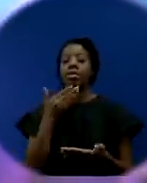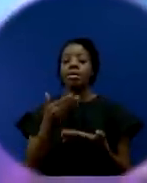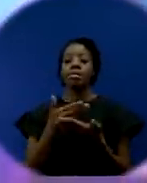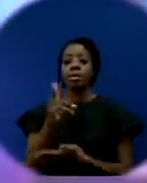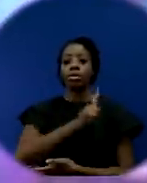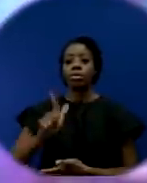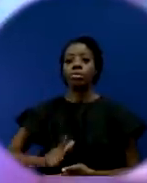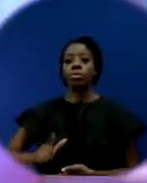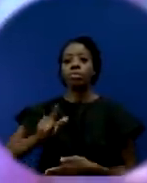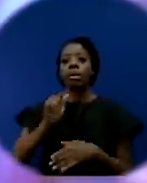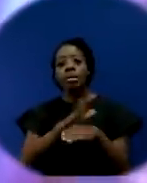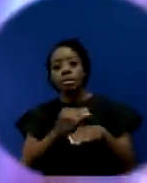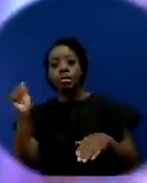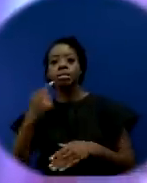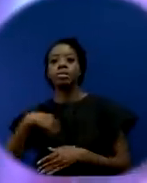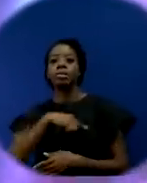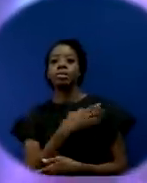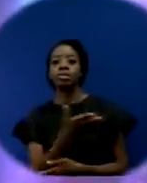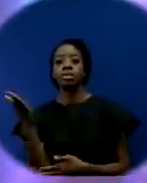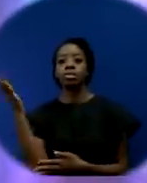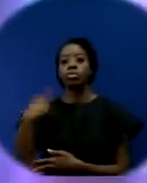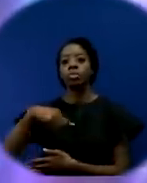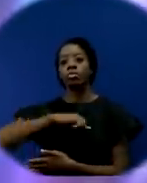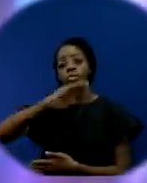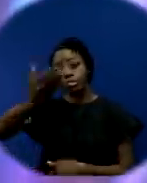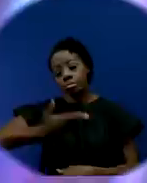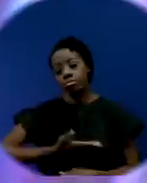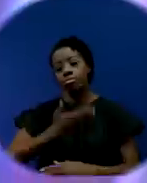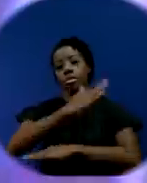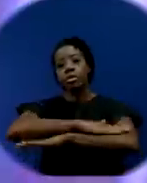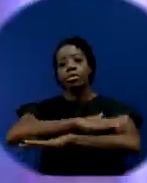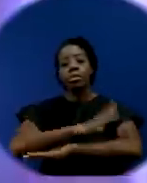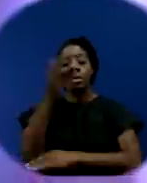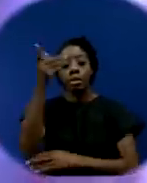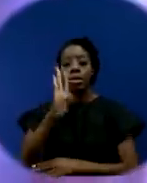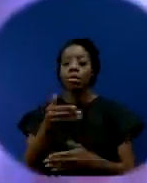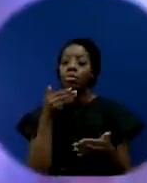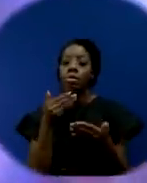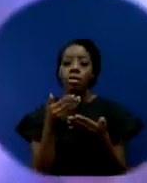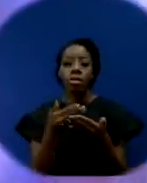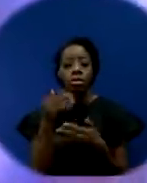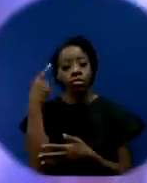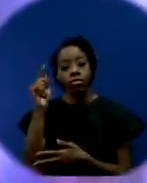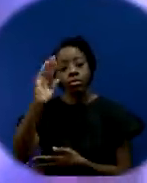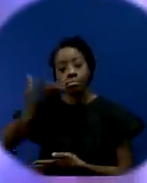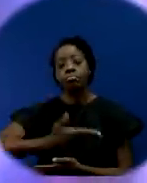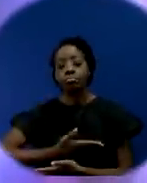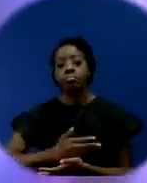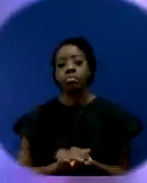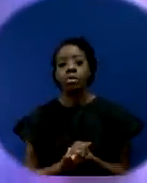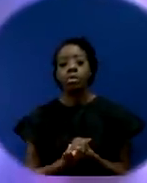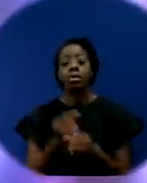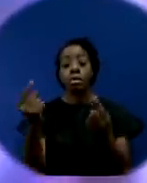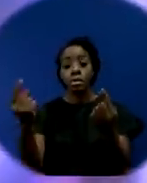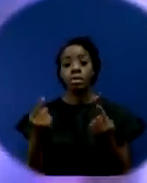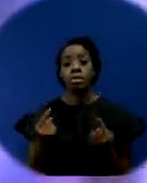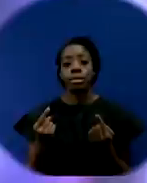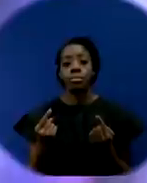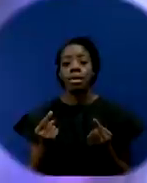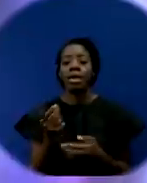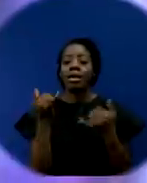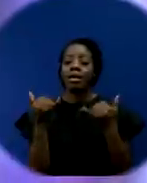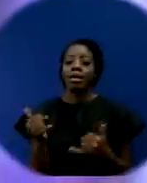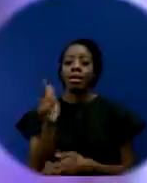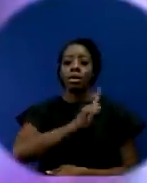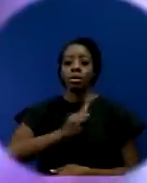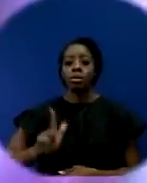us to you, we have been invited to the table. God, we thank you for the invitation to come. And now, Lord,